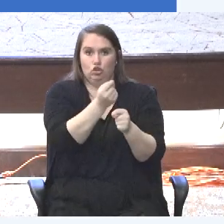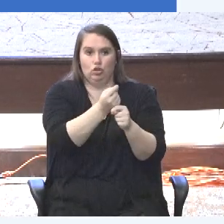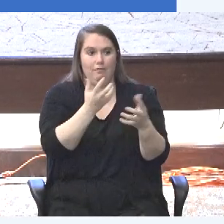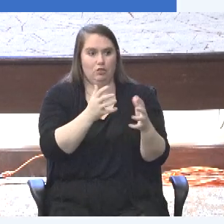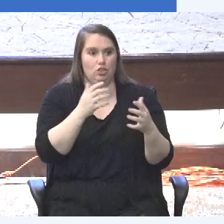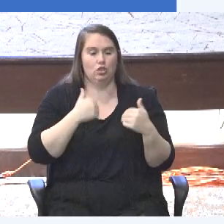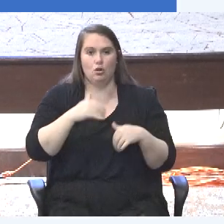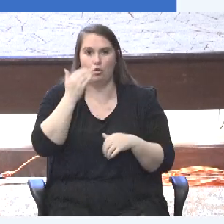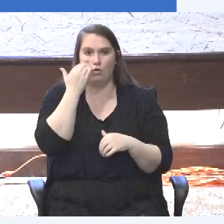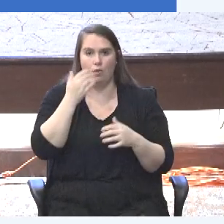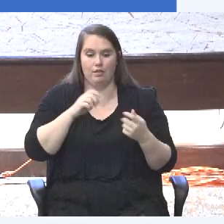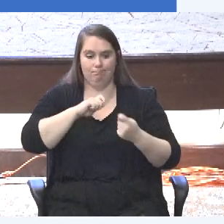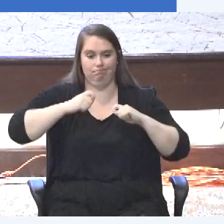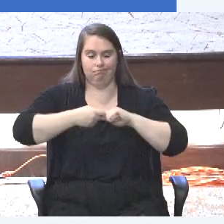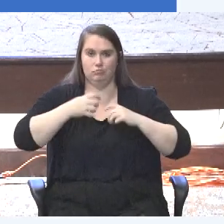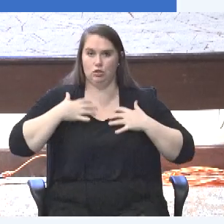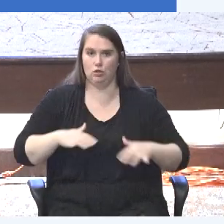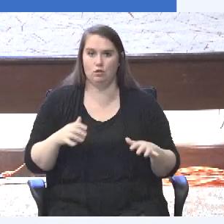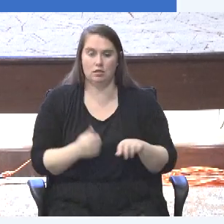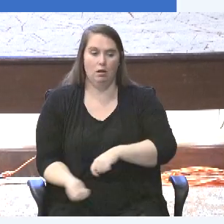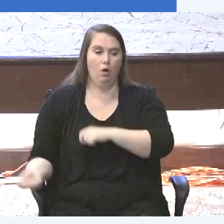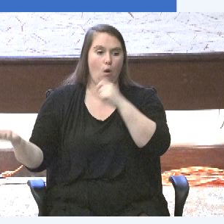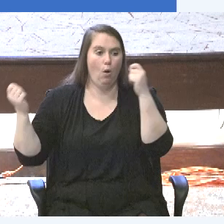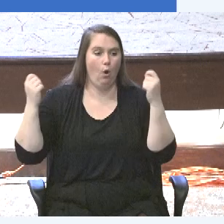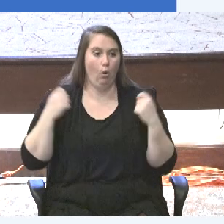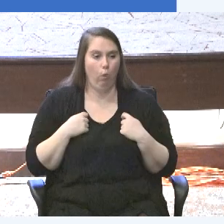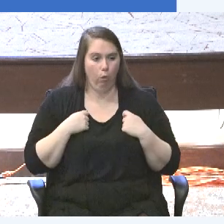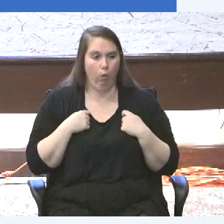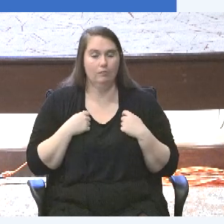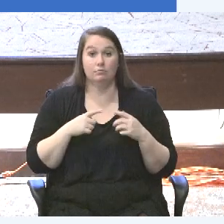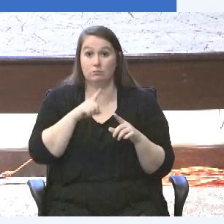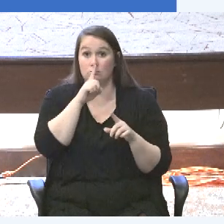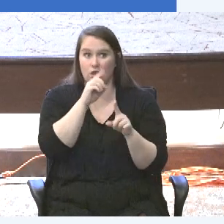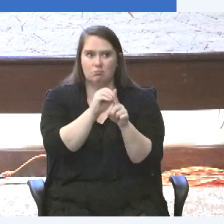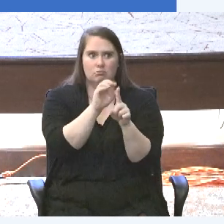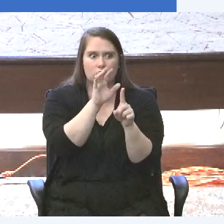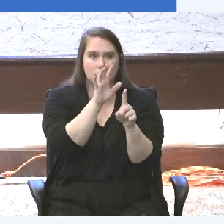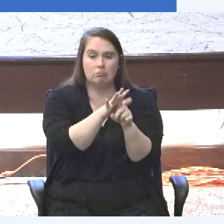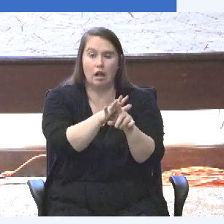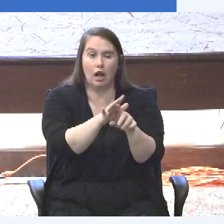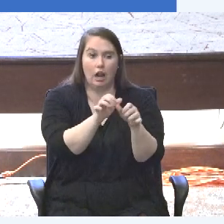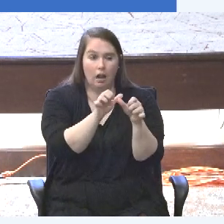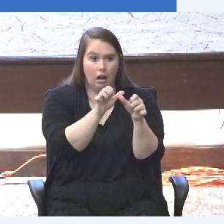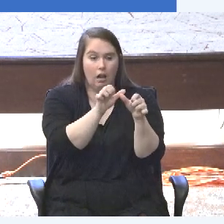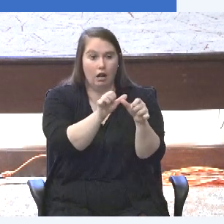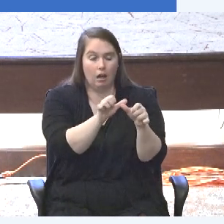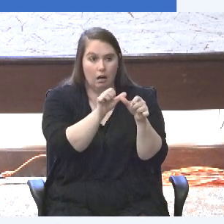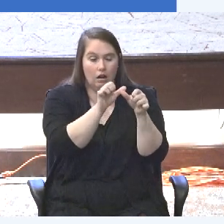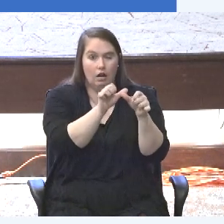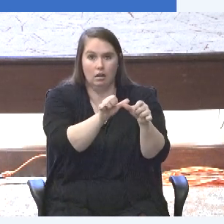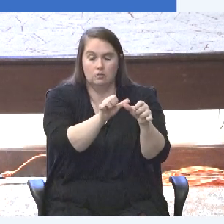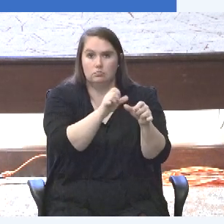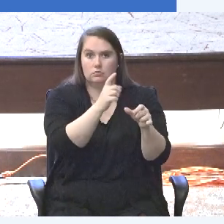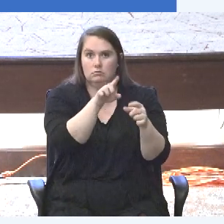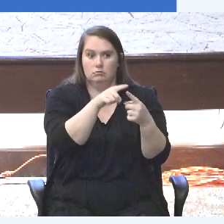second set into the apparatus. This prevents them from really being exposed endlessly within the cab to carcinogens. Again, this will save